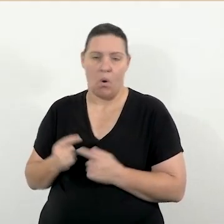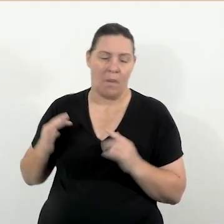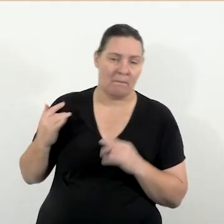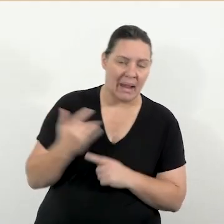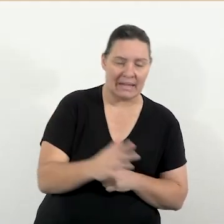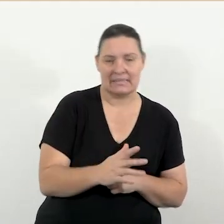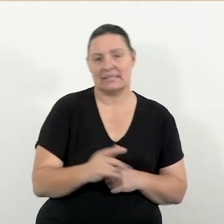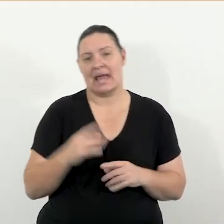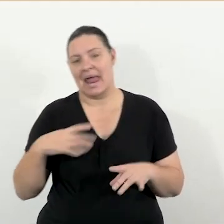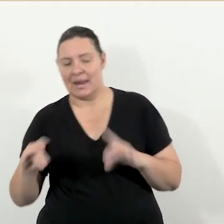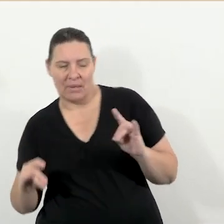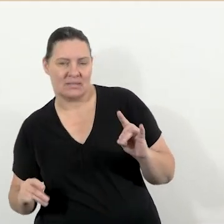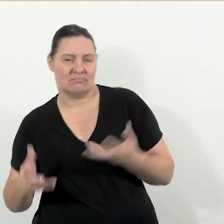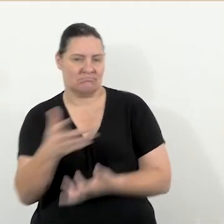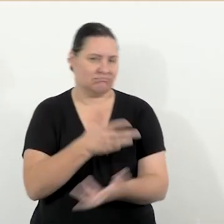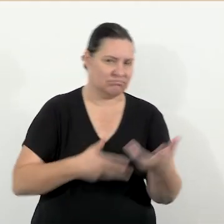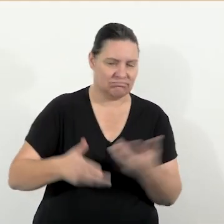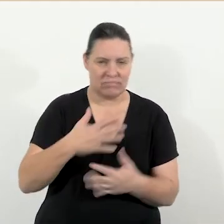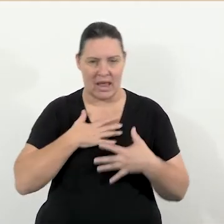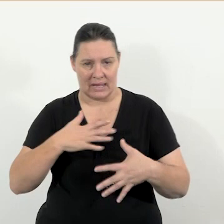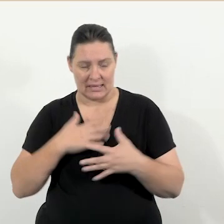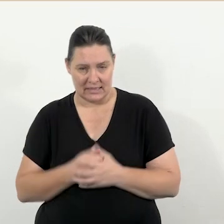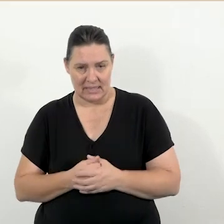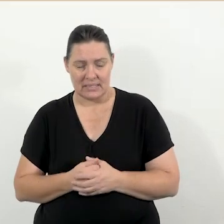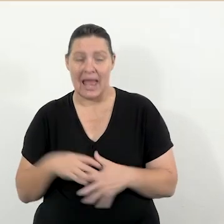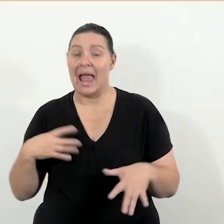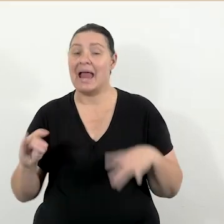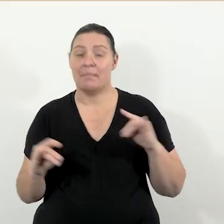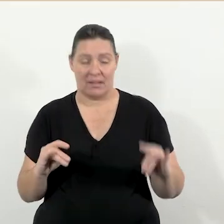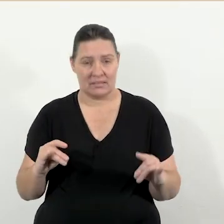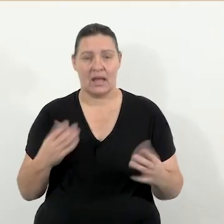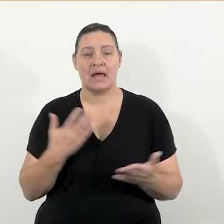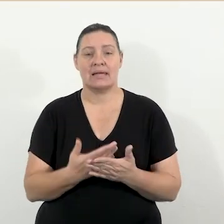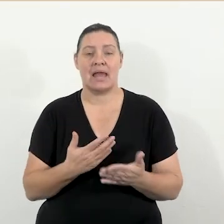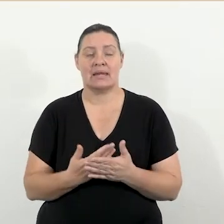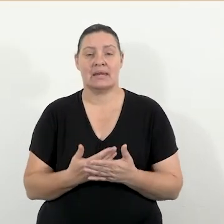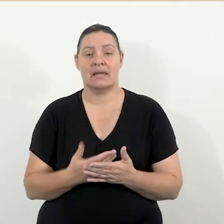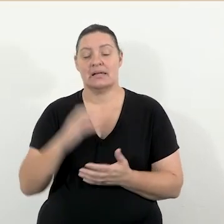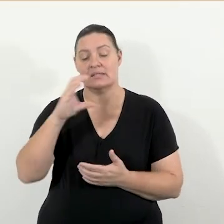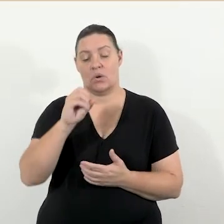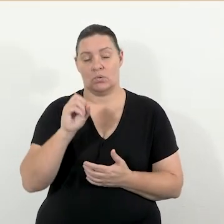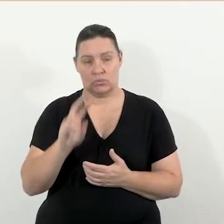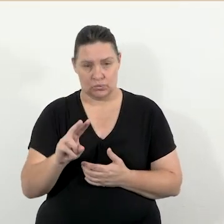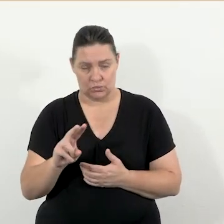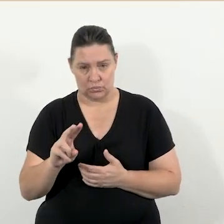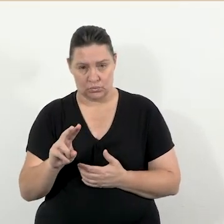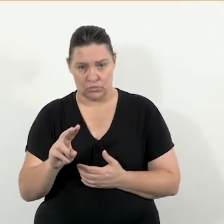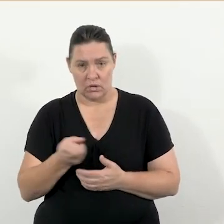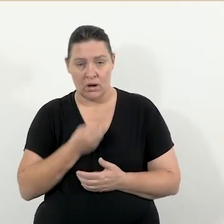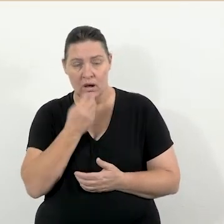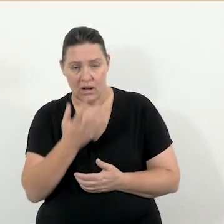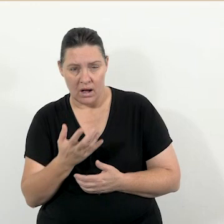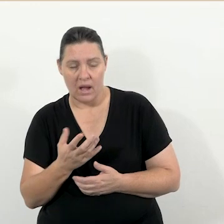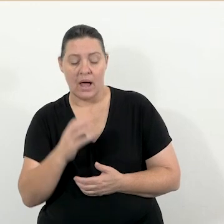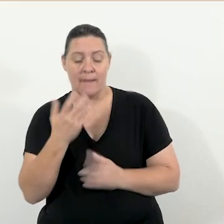the plants as well as animals. Remember, animals are able to release carbon dioxide,